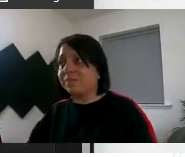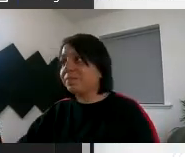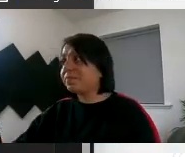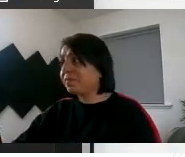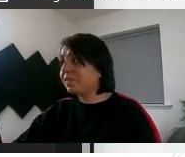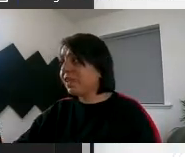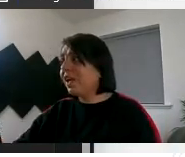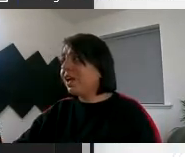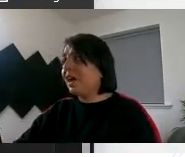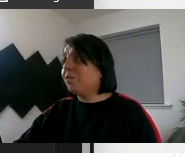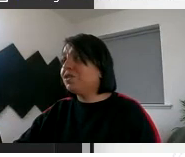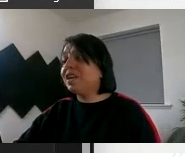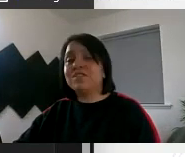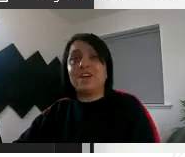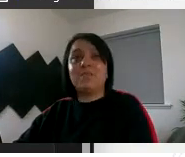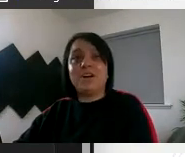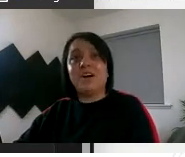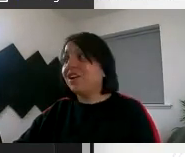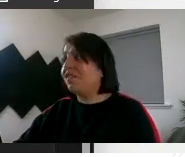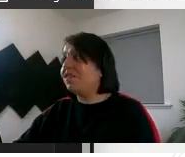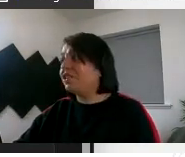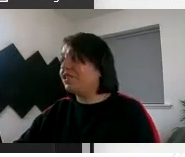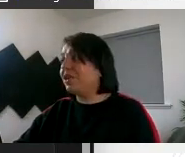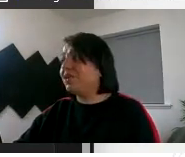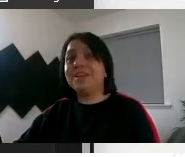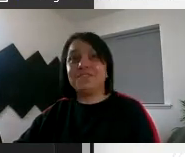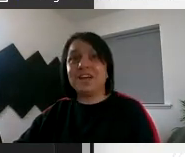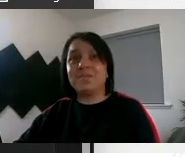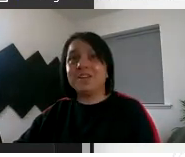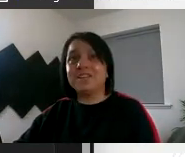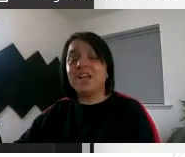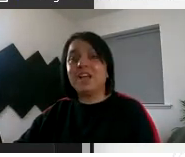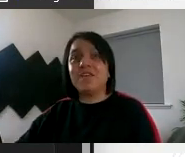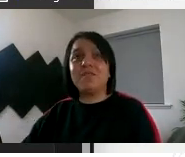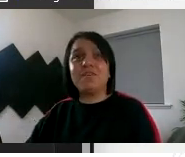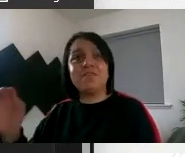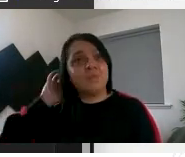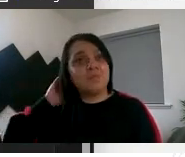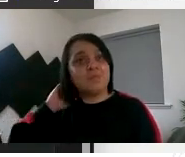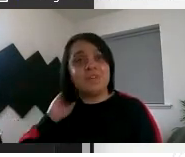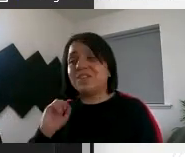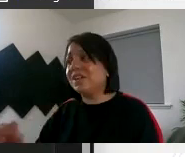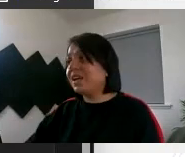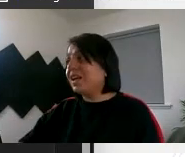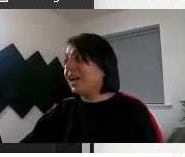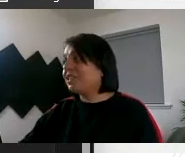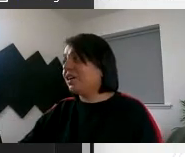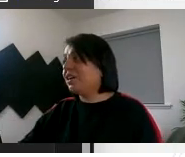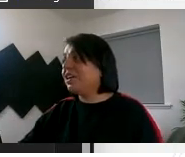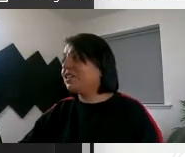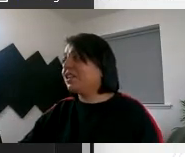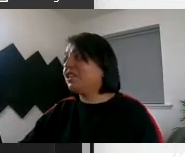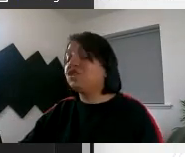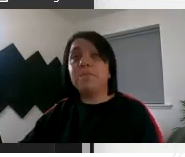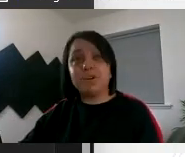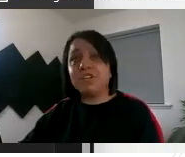it. Now I'm going to Idris Elba. A lot of you guys should know who Idris Elba is. Very famous British actor. He's